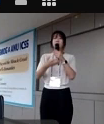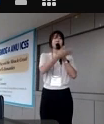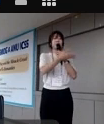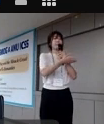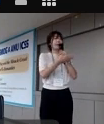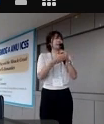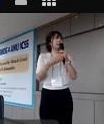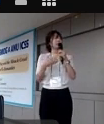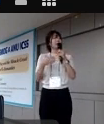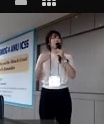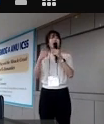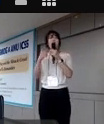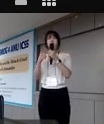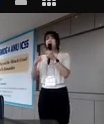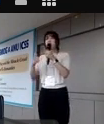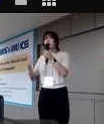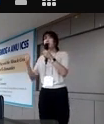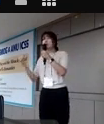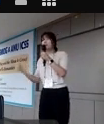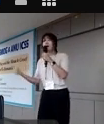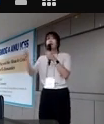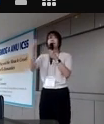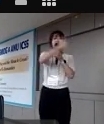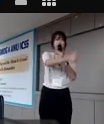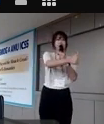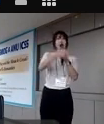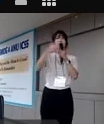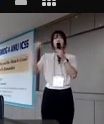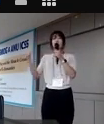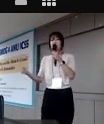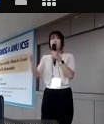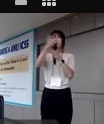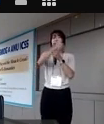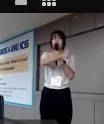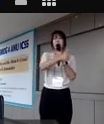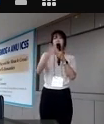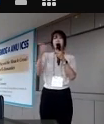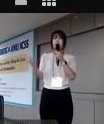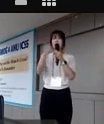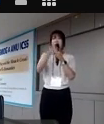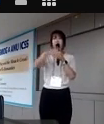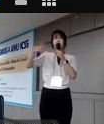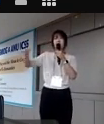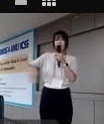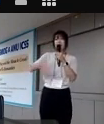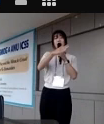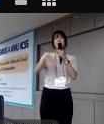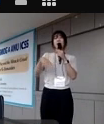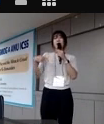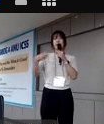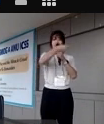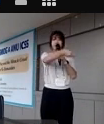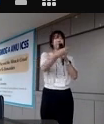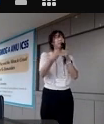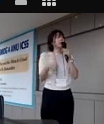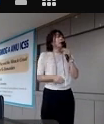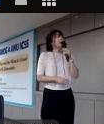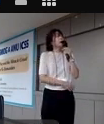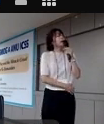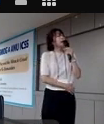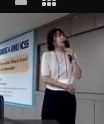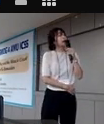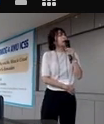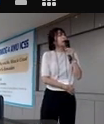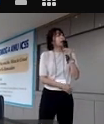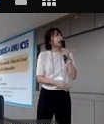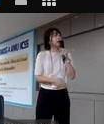shown you from ASL, they always involve some kind of a movement from one location to the other, help, kick, give.